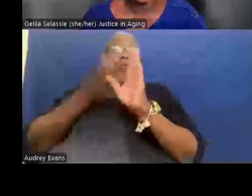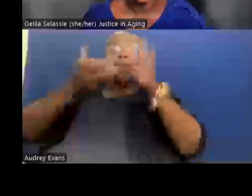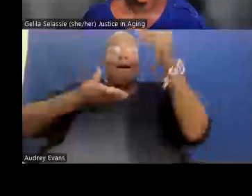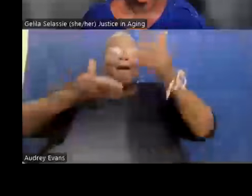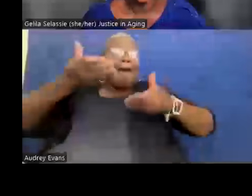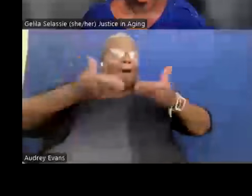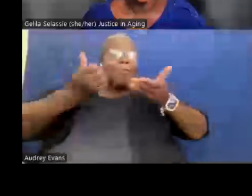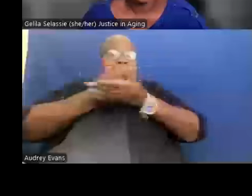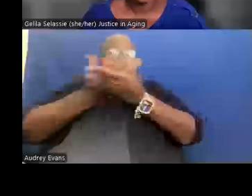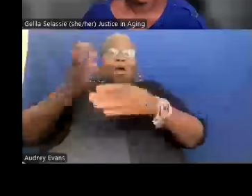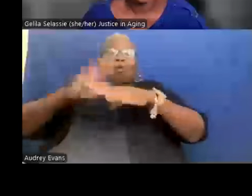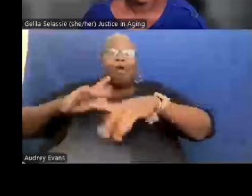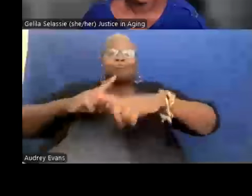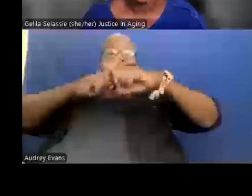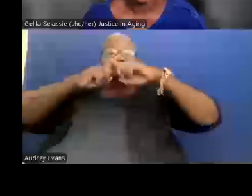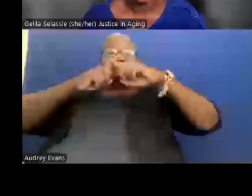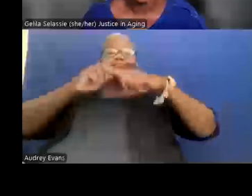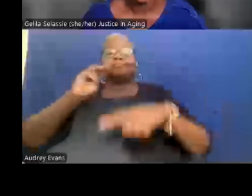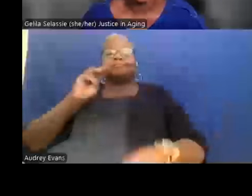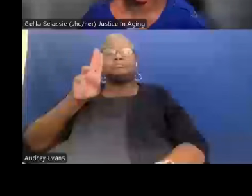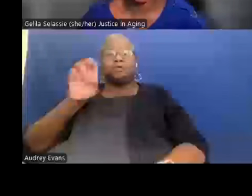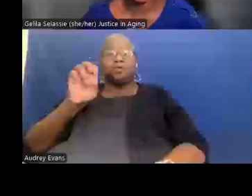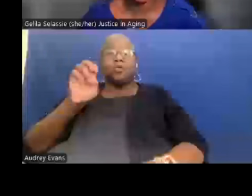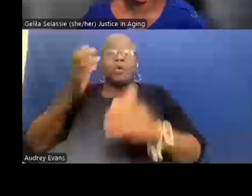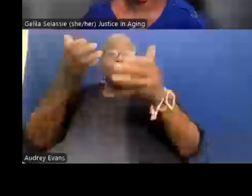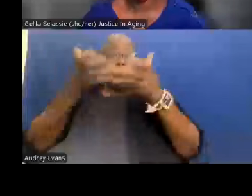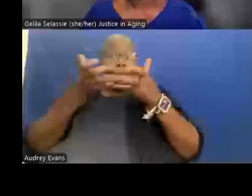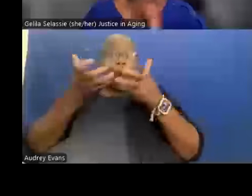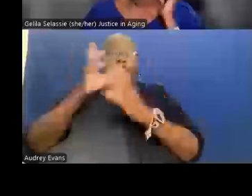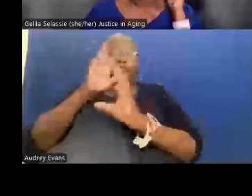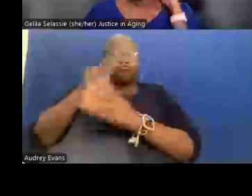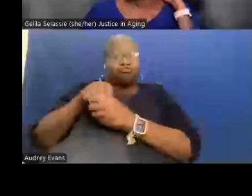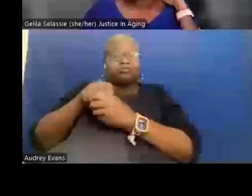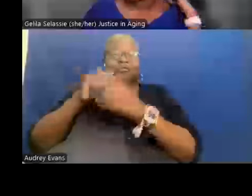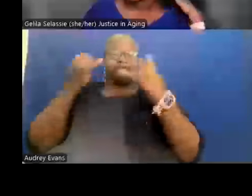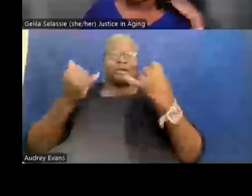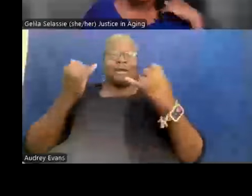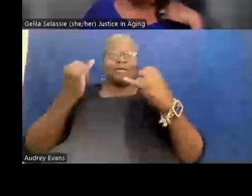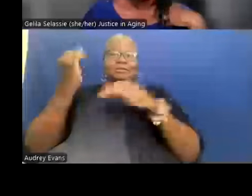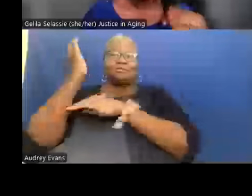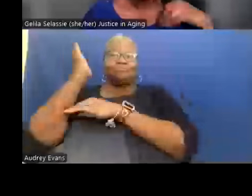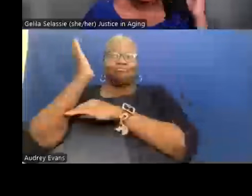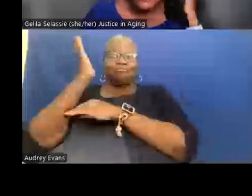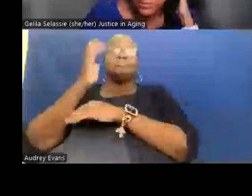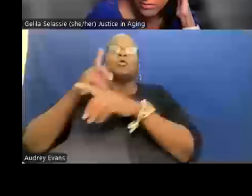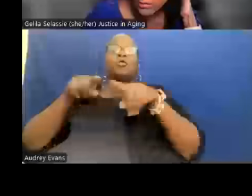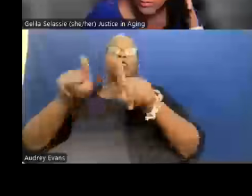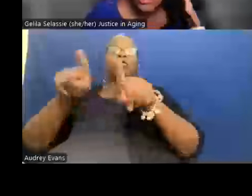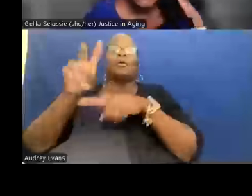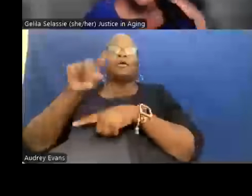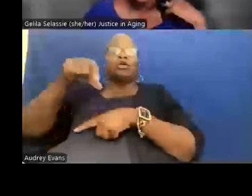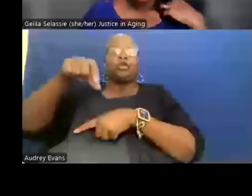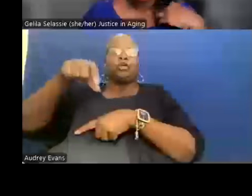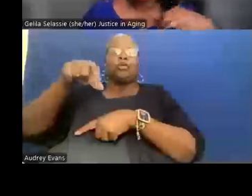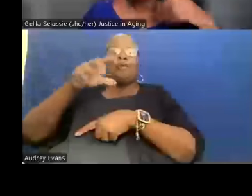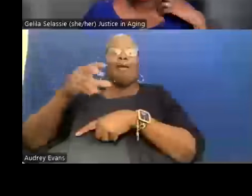You are all on mute, but we welcome your participation in today's presentation through the Q&A function in the